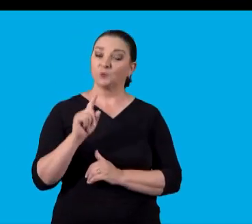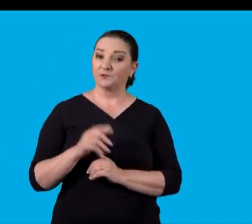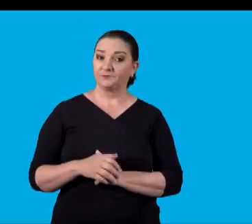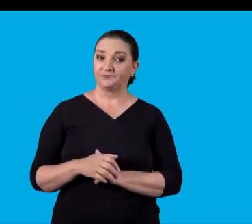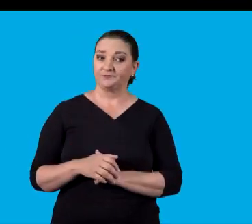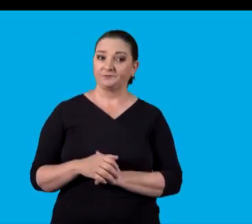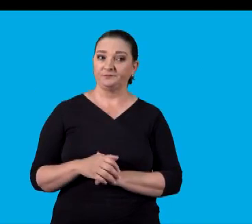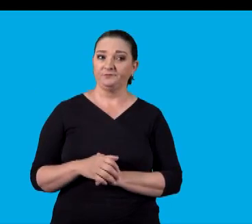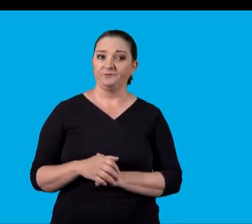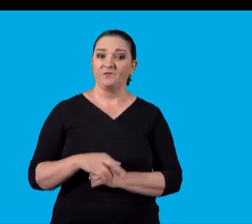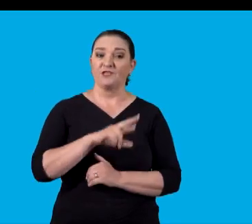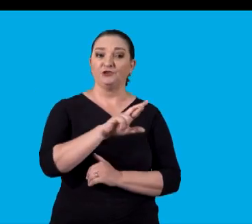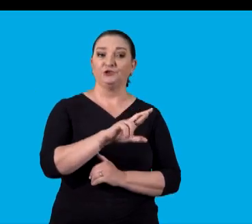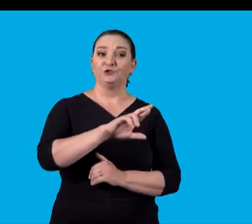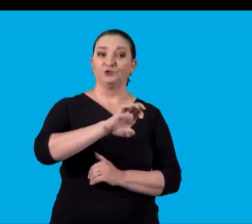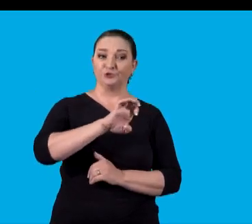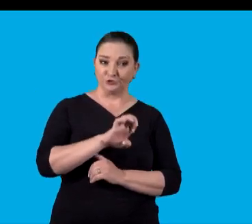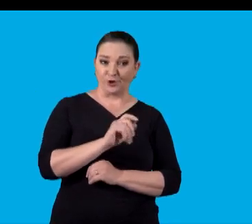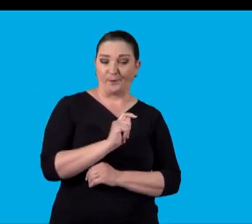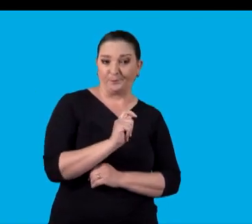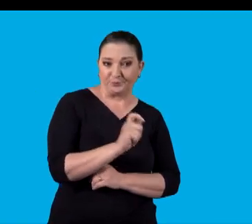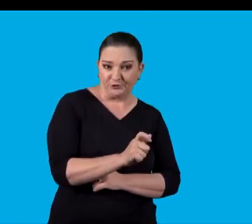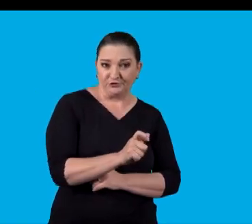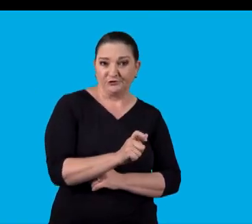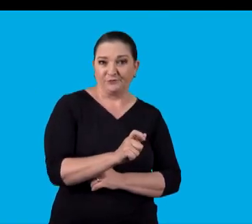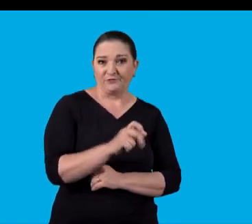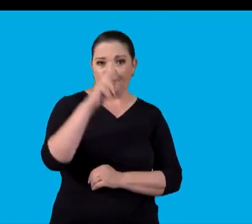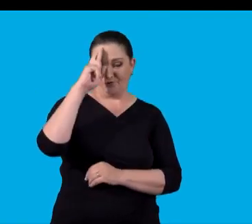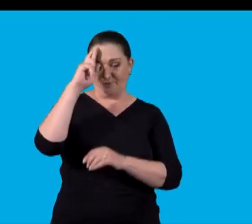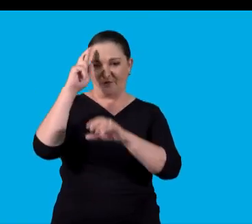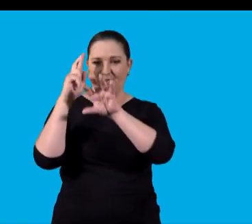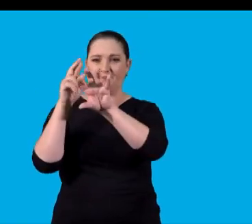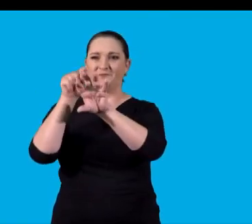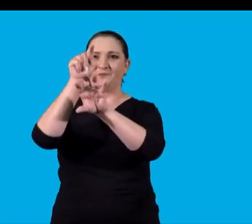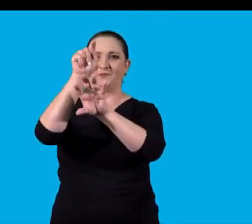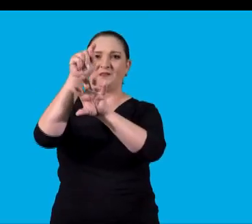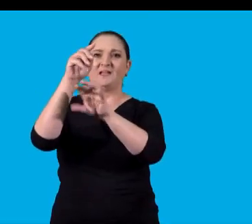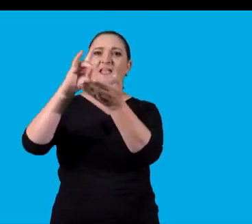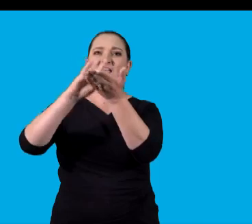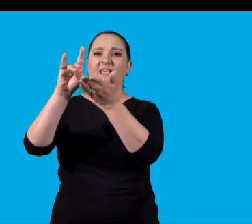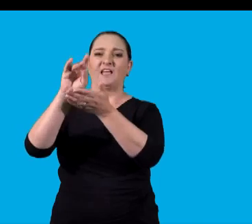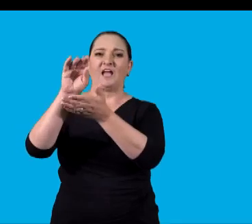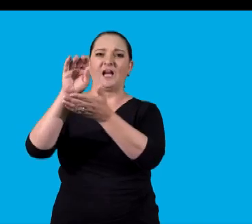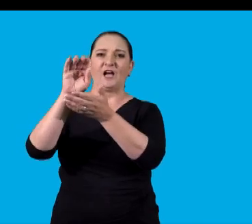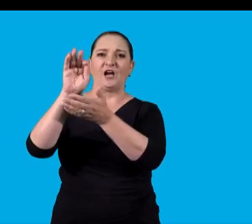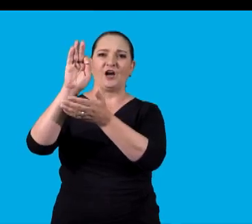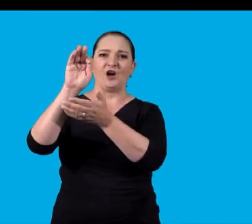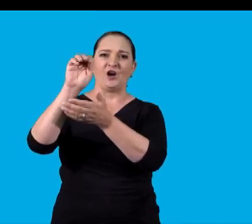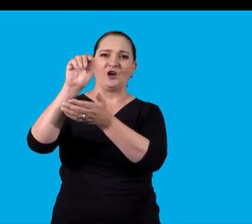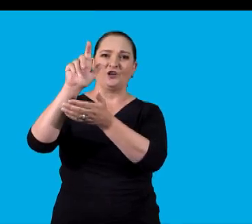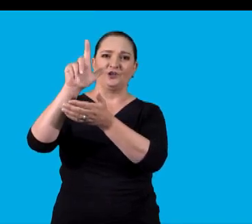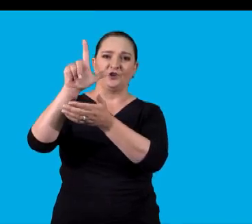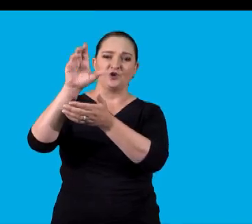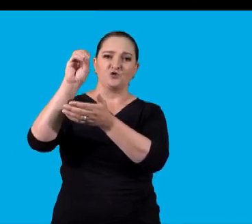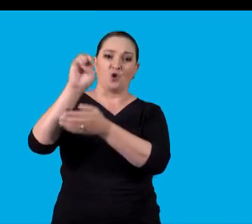told that they were repurchased at 81,000 above. So remember, here is the cash flow. Here is the ordinary